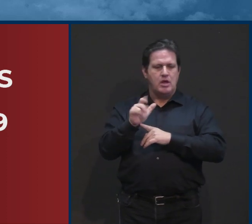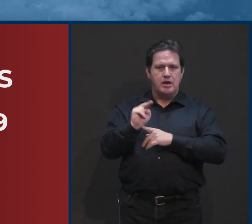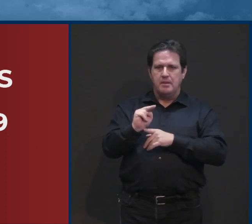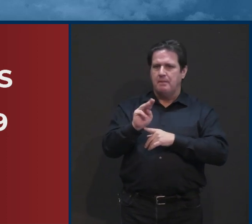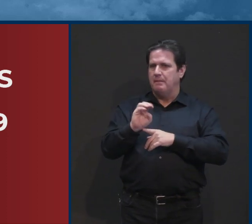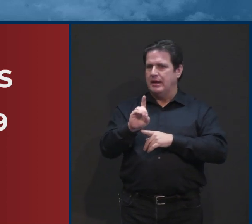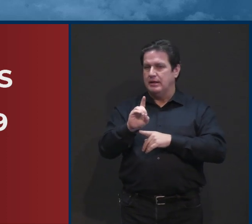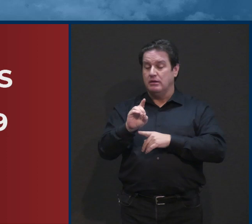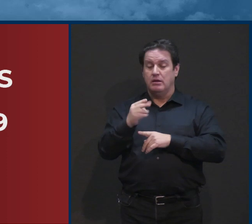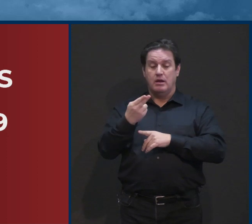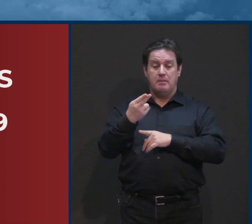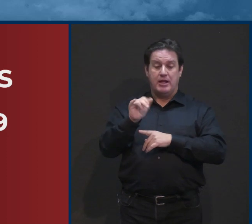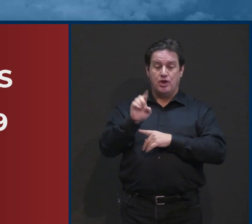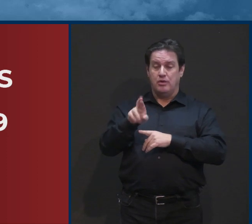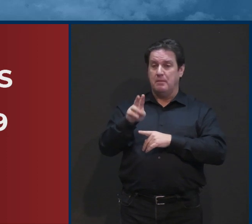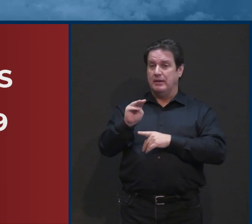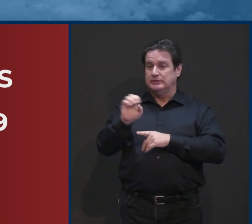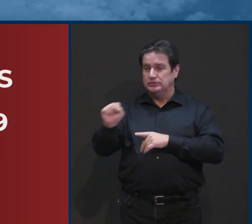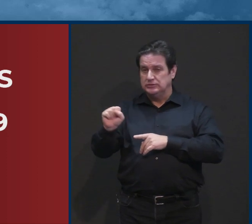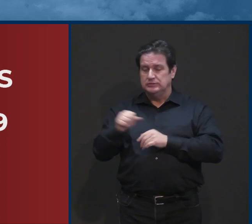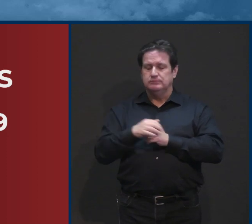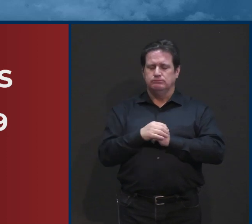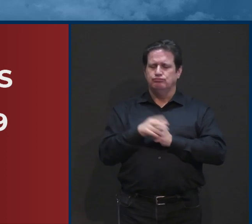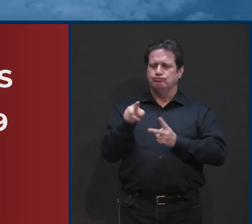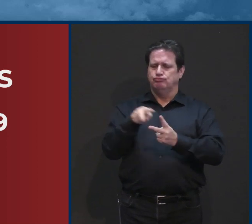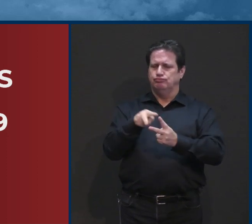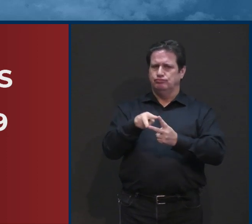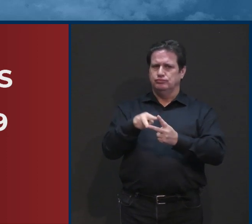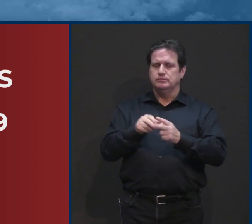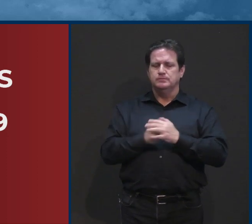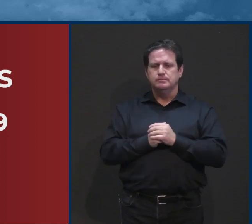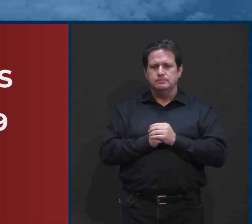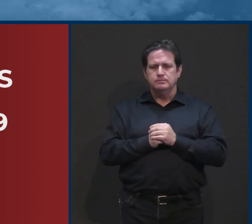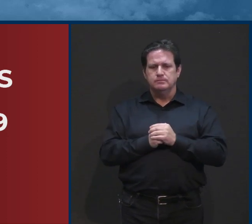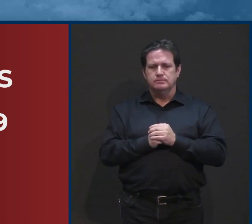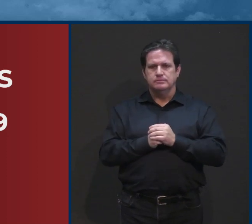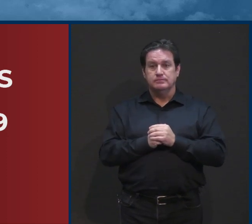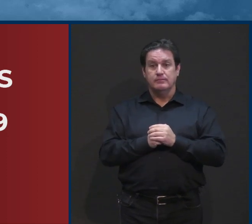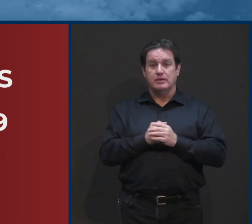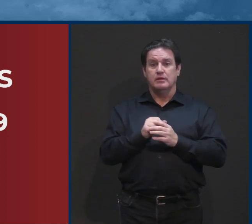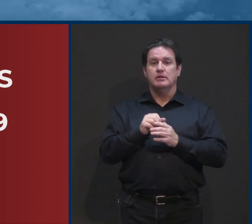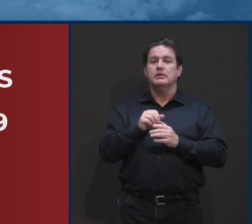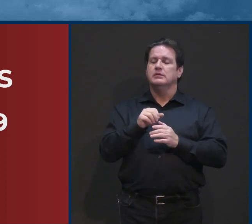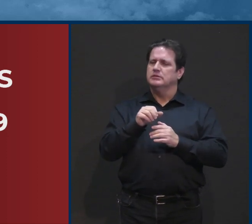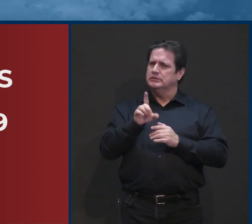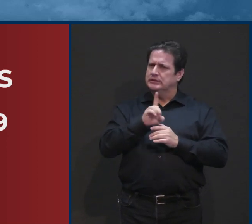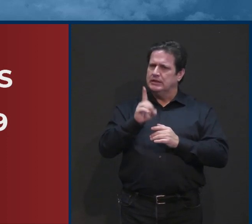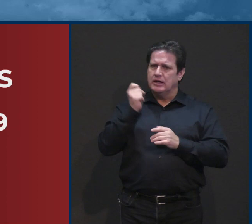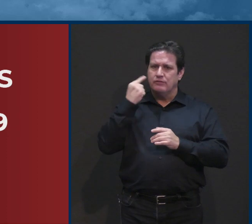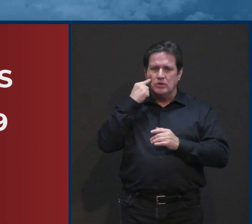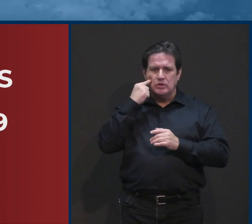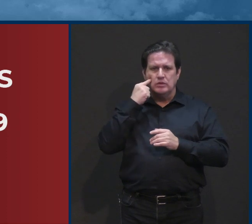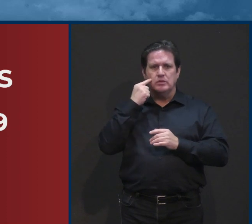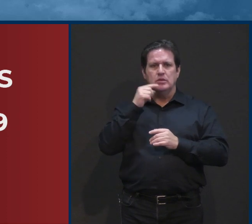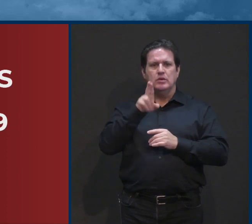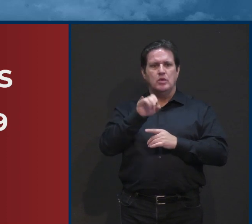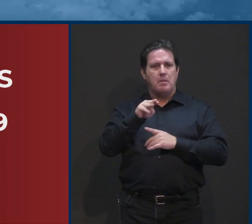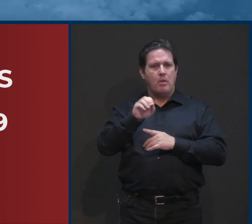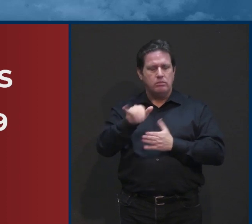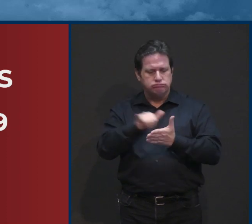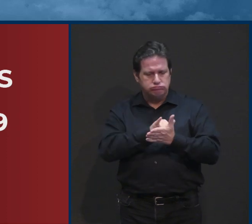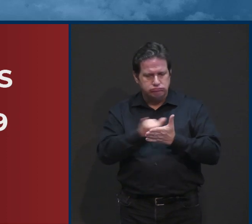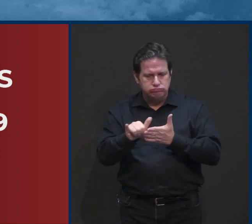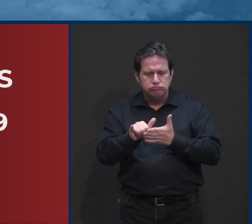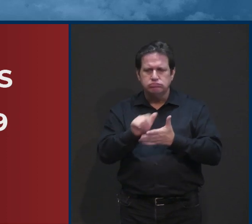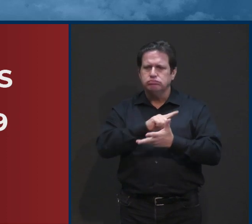in Massachusetts and Hogan in Maryland, to Democratic governors Cuomo and